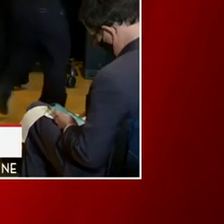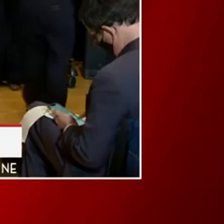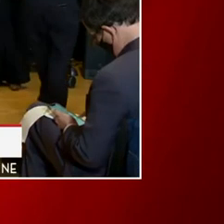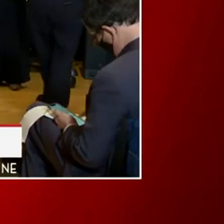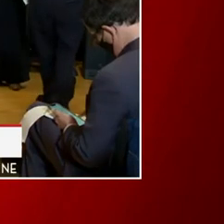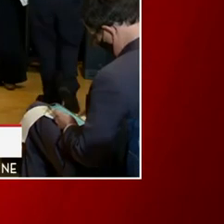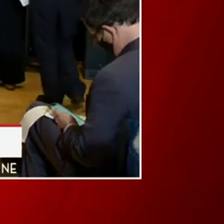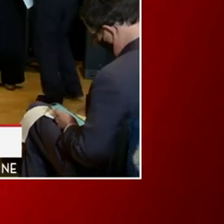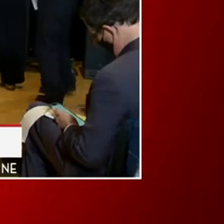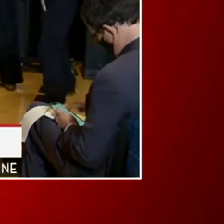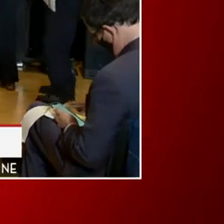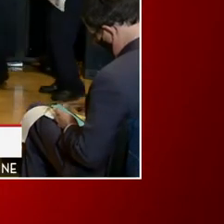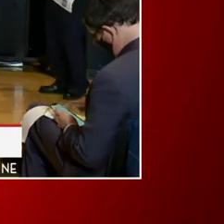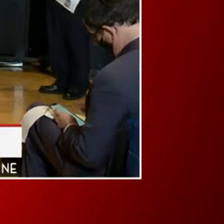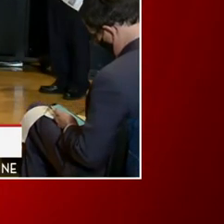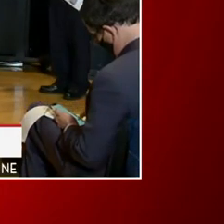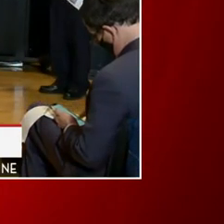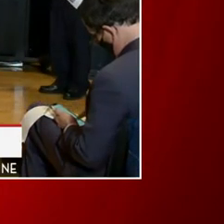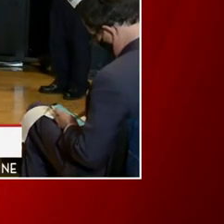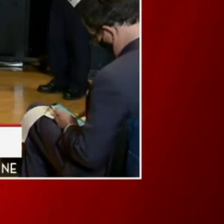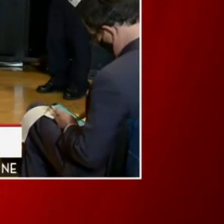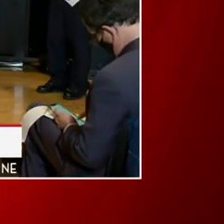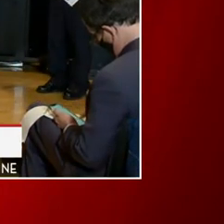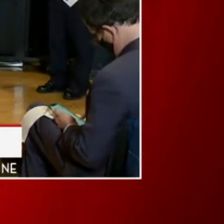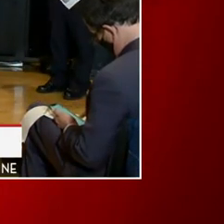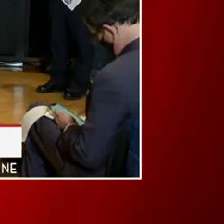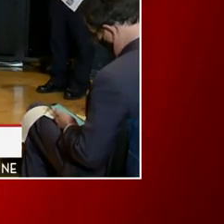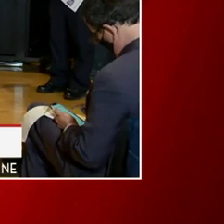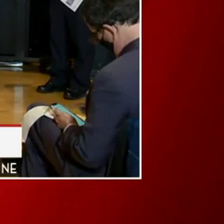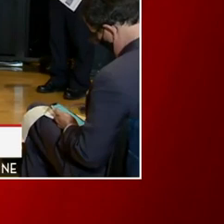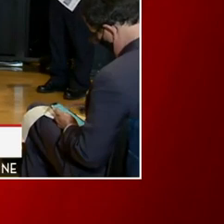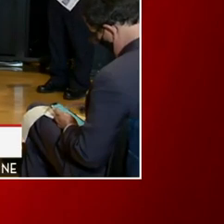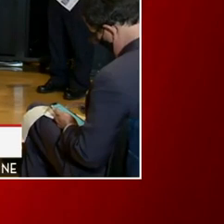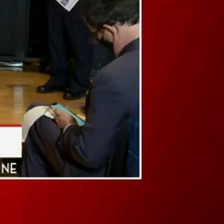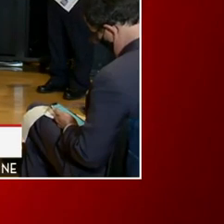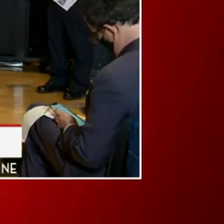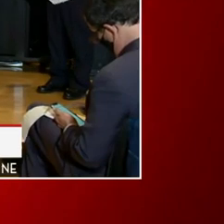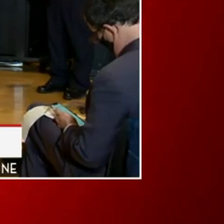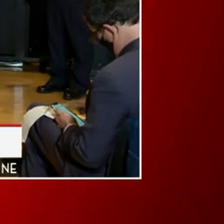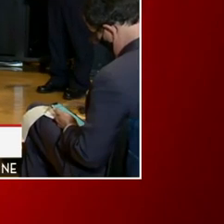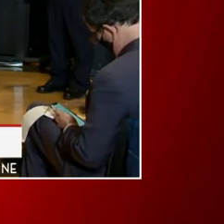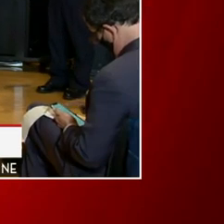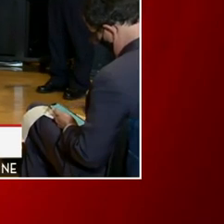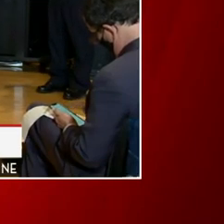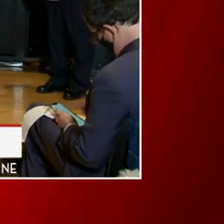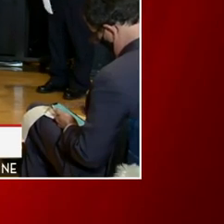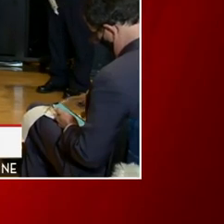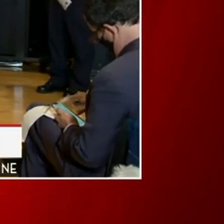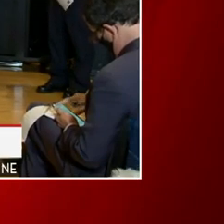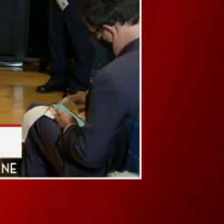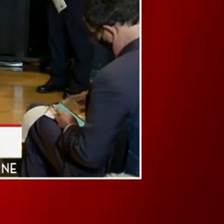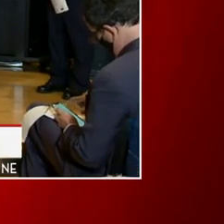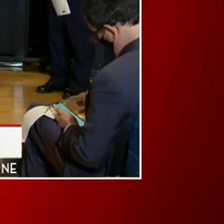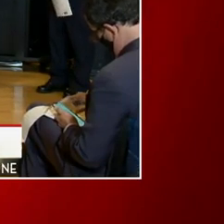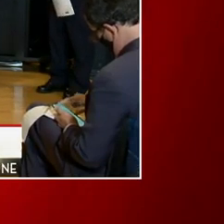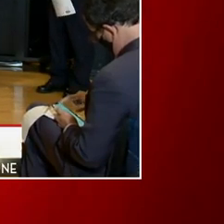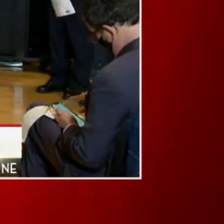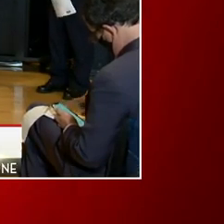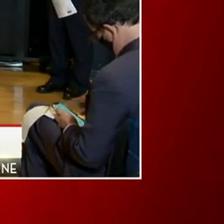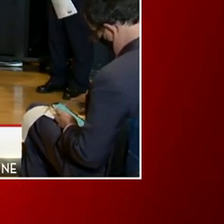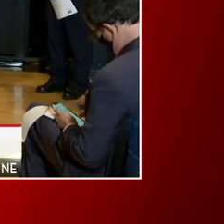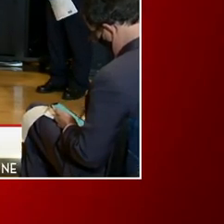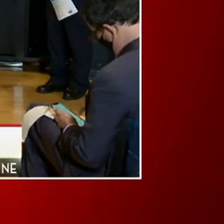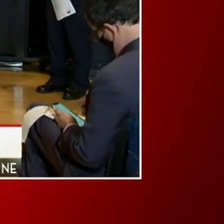Good morning, everybody. I'm Muriel Bowser. I'm joined by members of my team, and